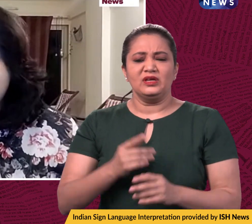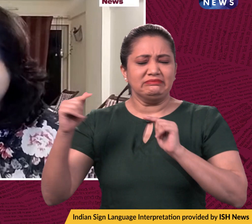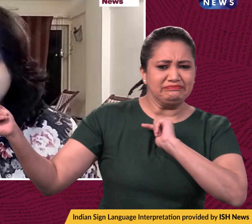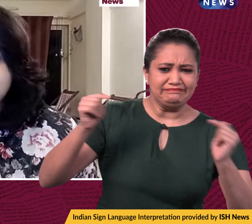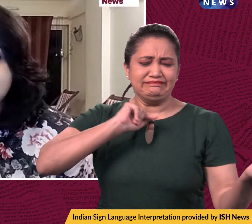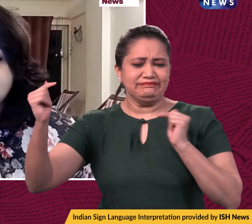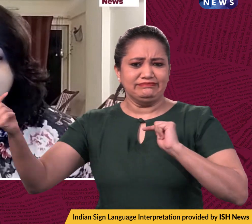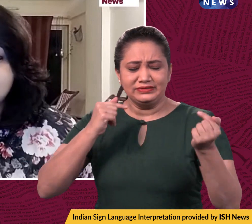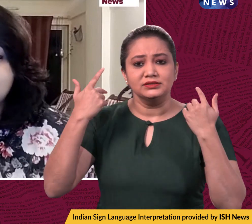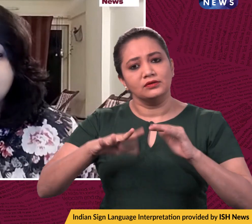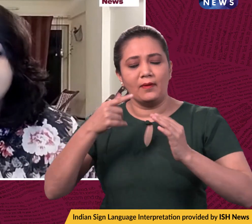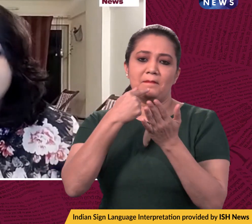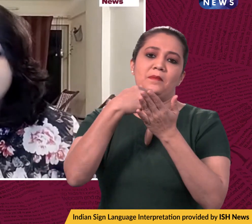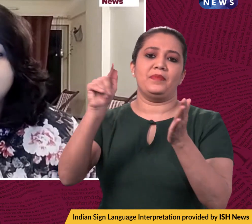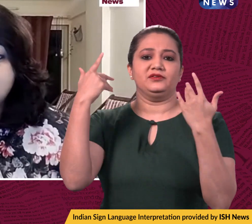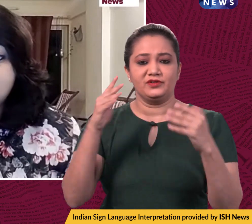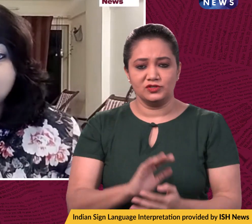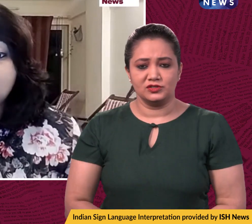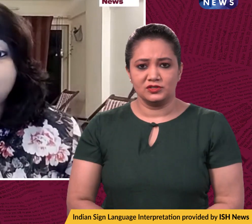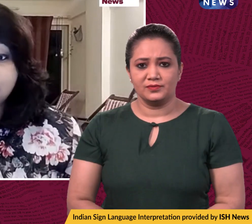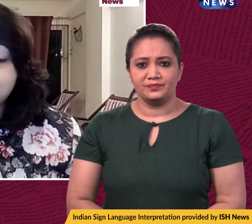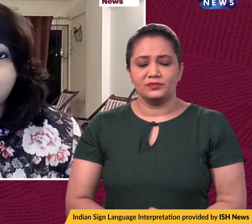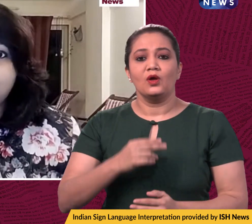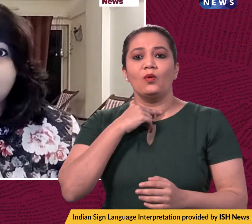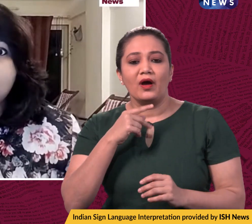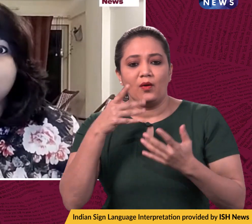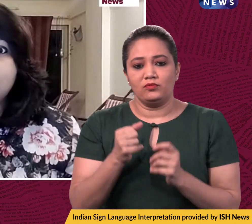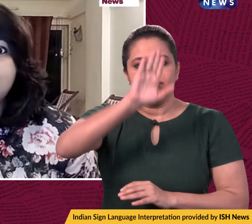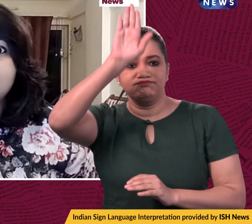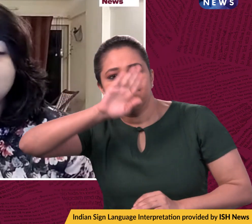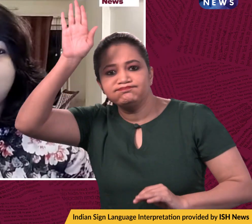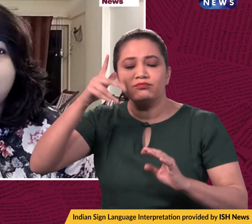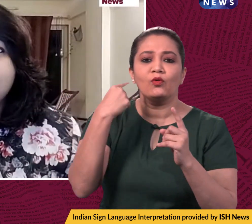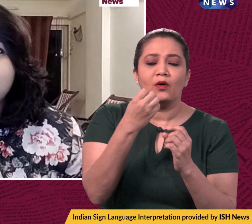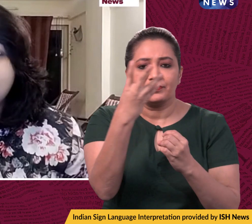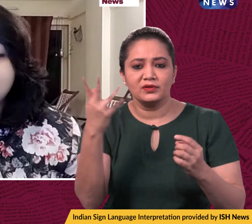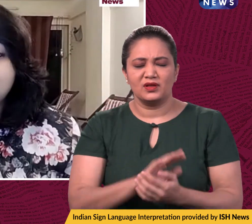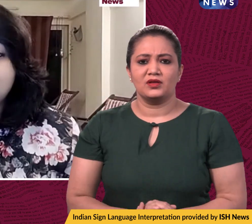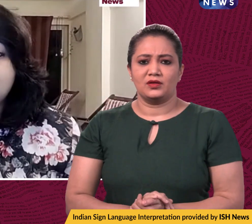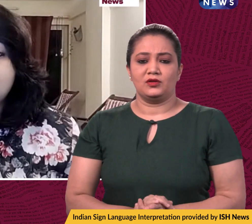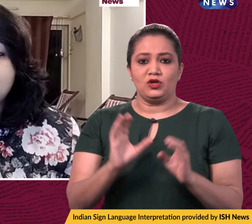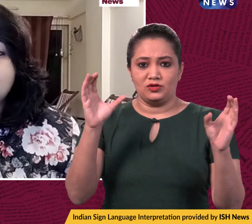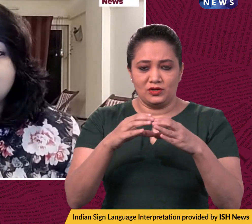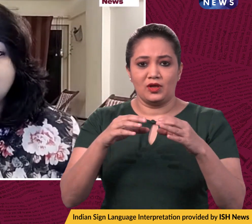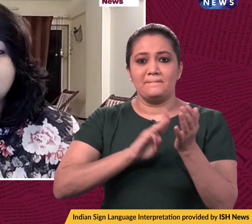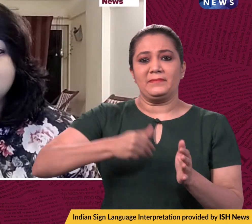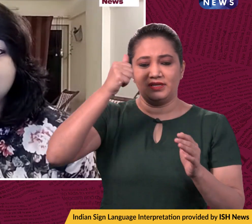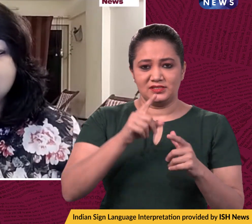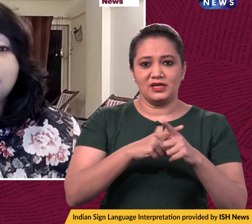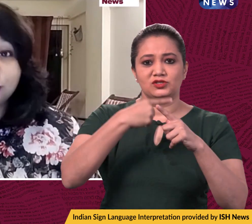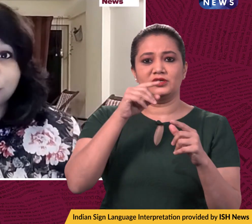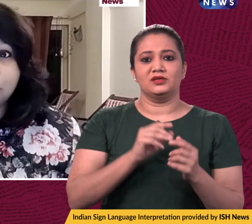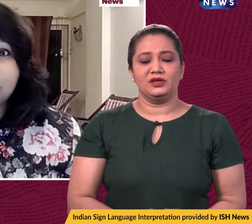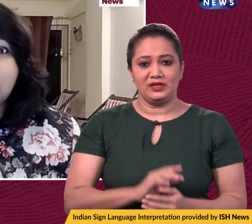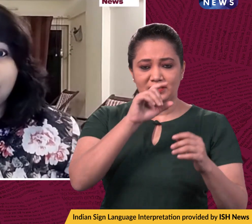severe opposition in the assembly. It was passed by voice vote. Now, there was a war of words between Karnataka Minister